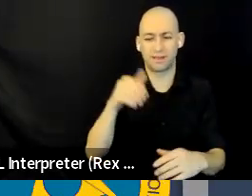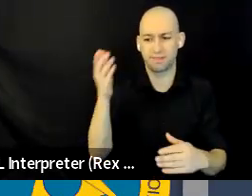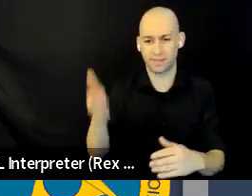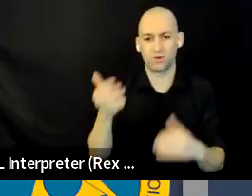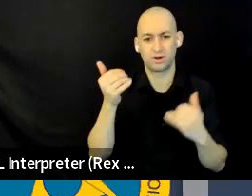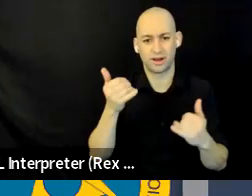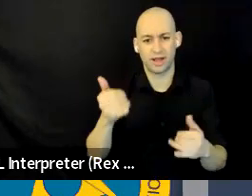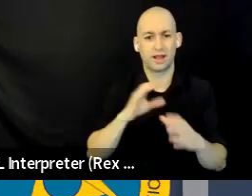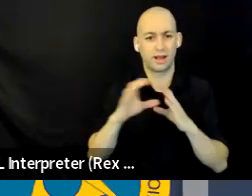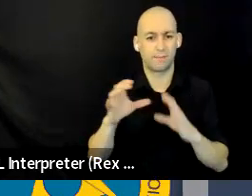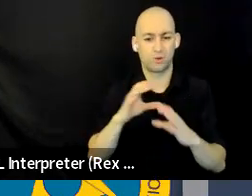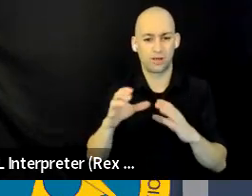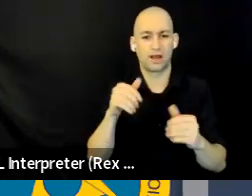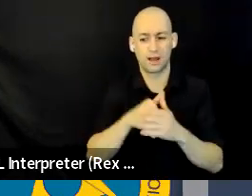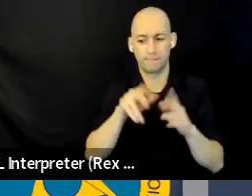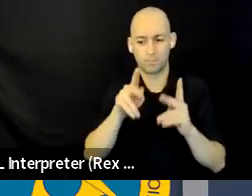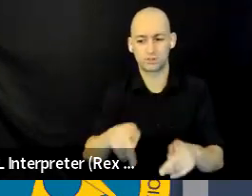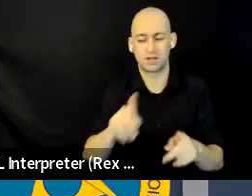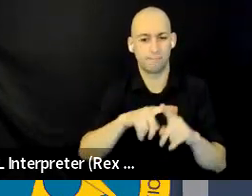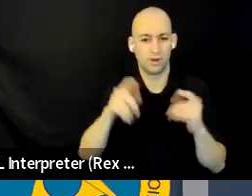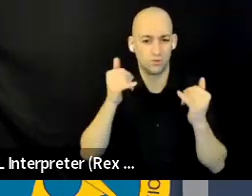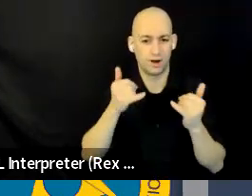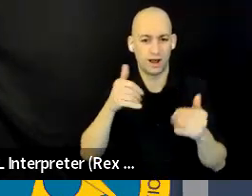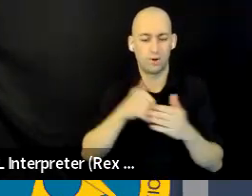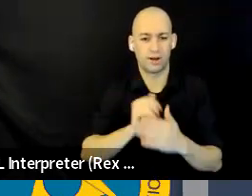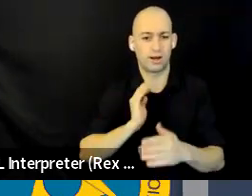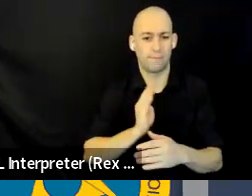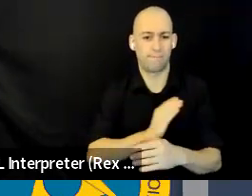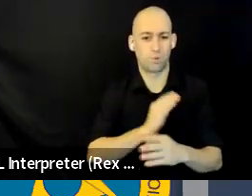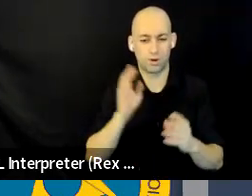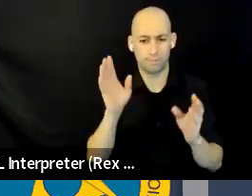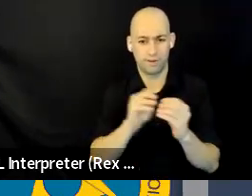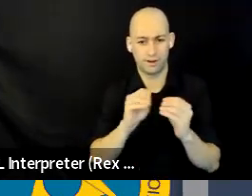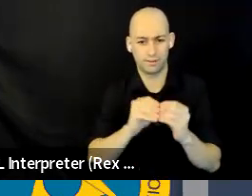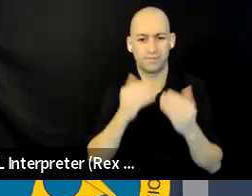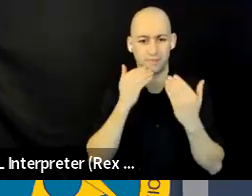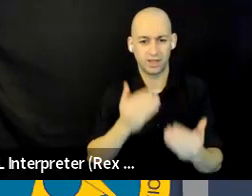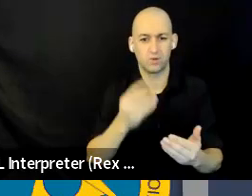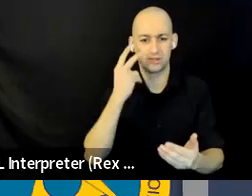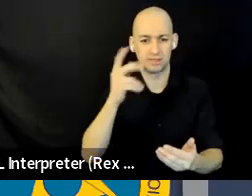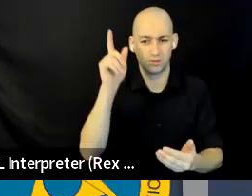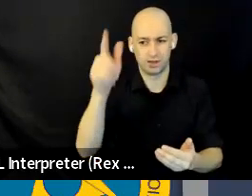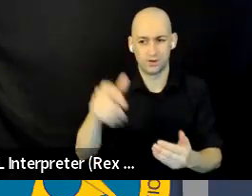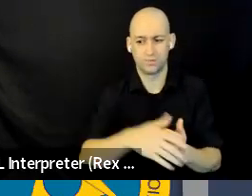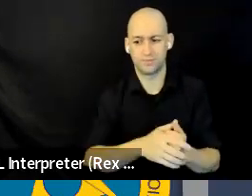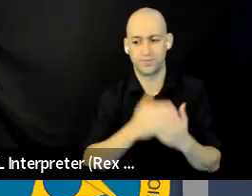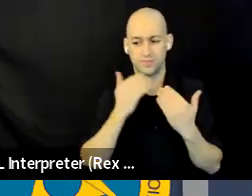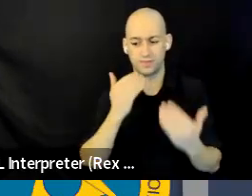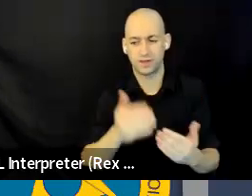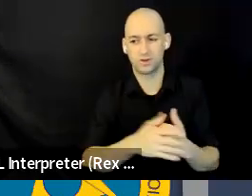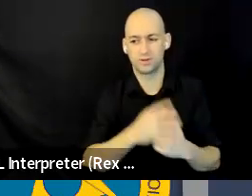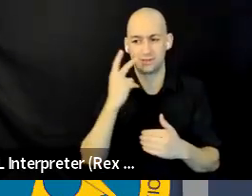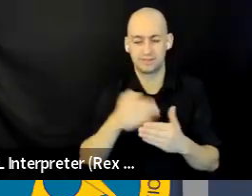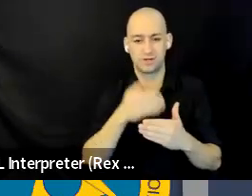am currently in my board meeting. Thank you and see you later. Thank you. We'll see you next